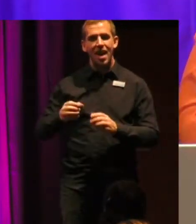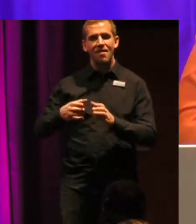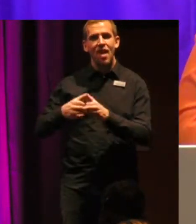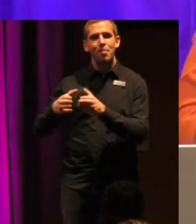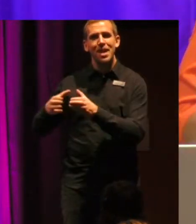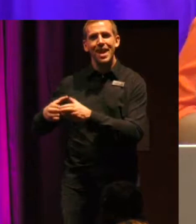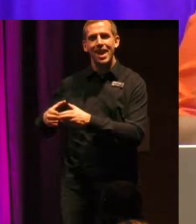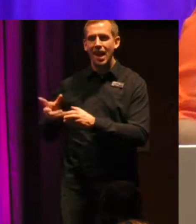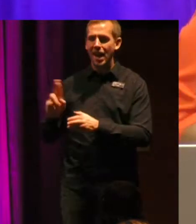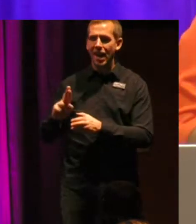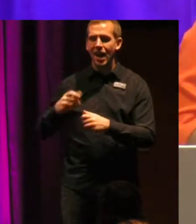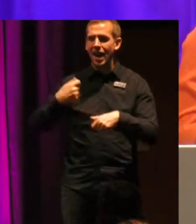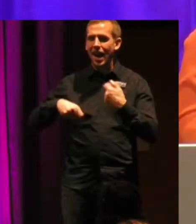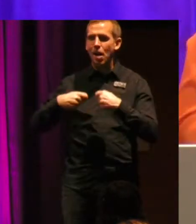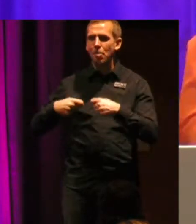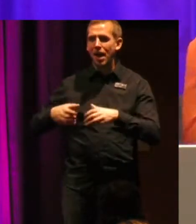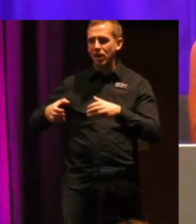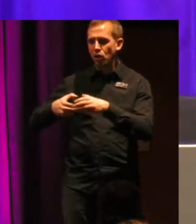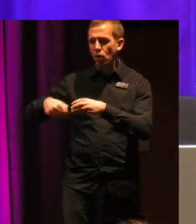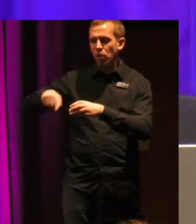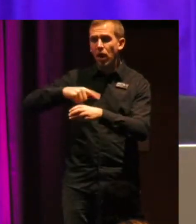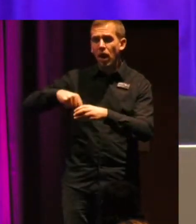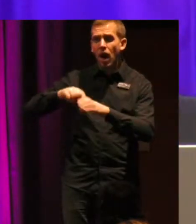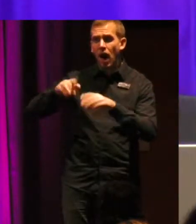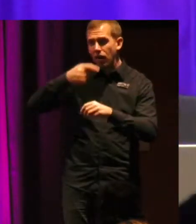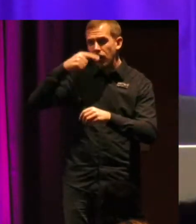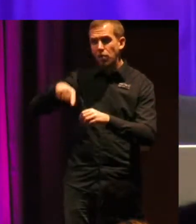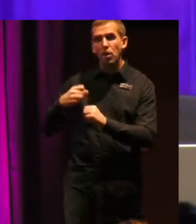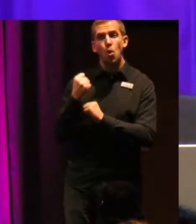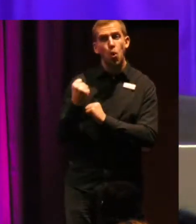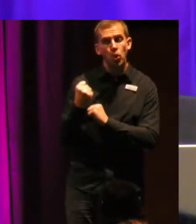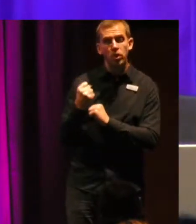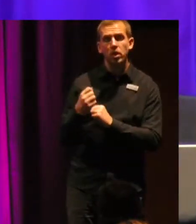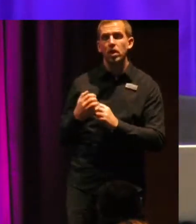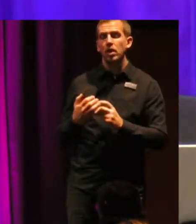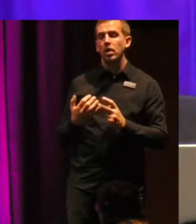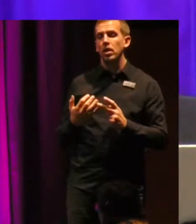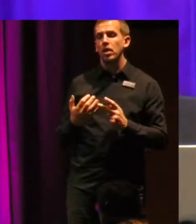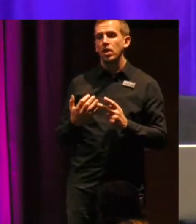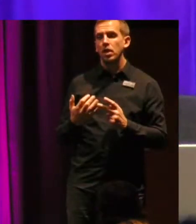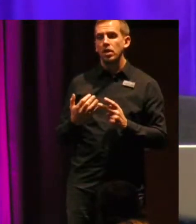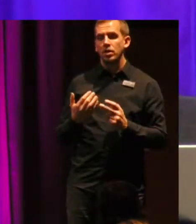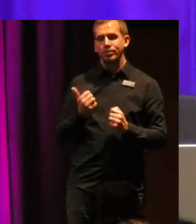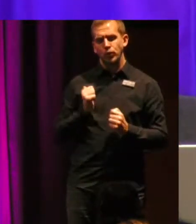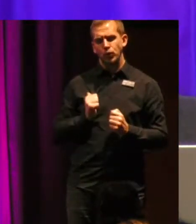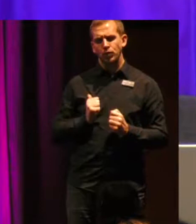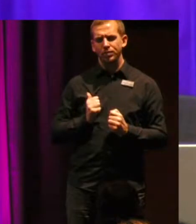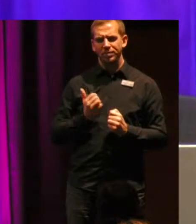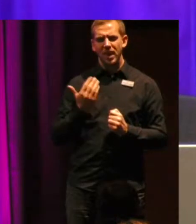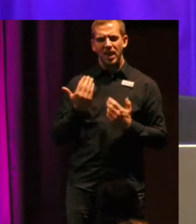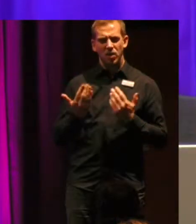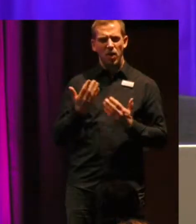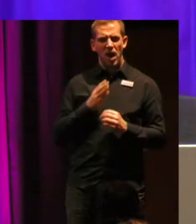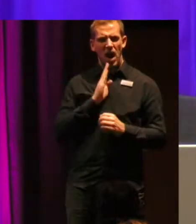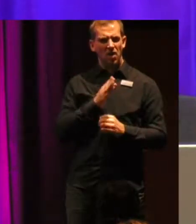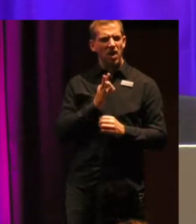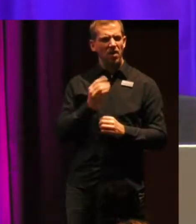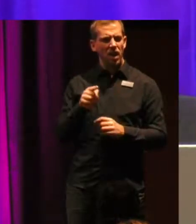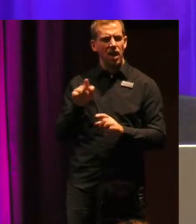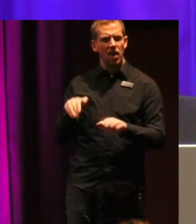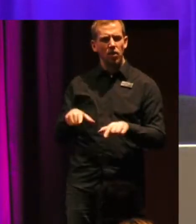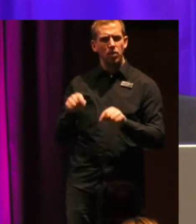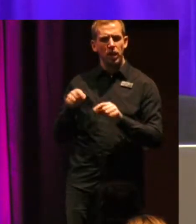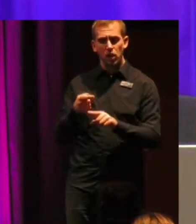just their campaign teams, et cetera, have been threatened. And we've had some, unfortunately, some very serious cases where people have